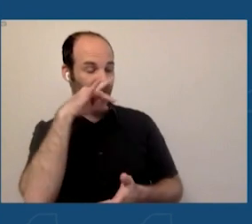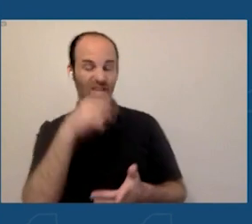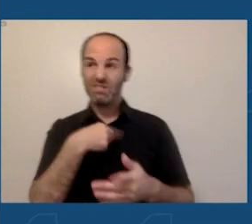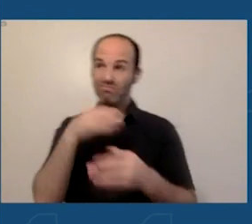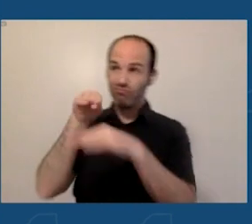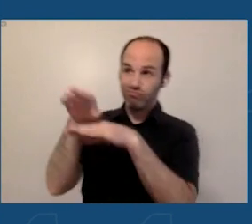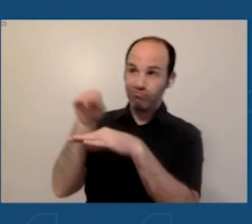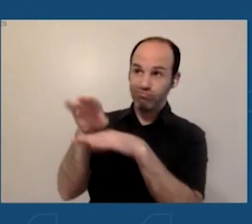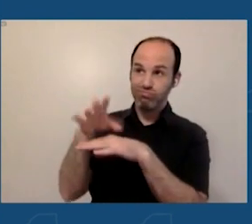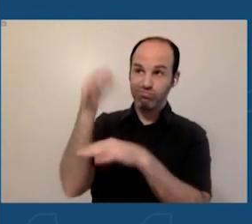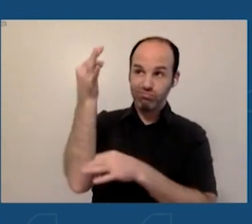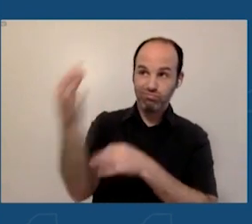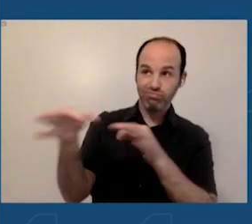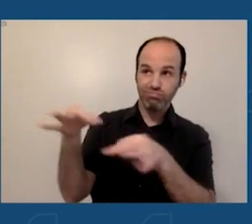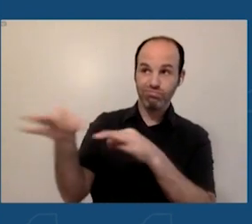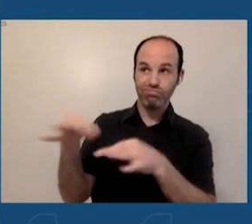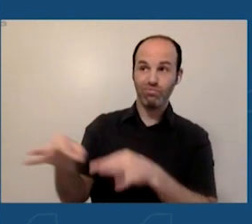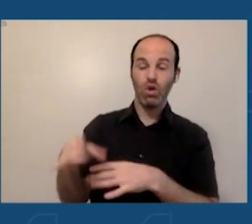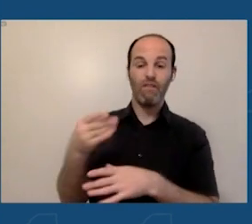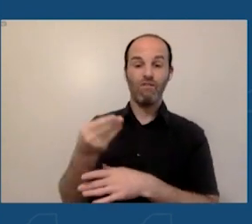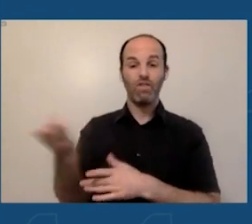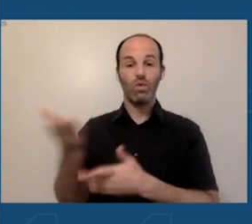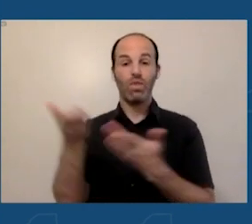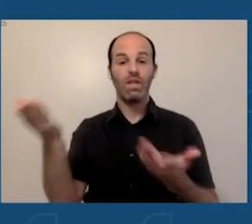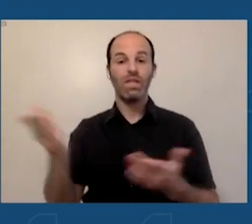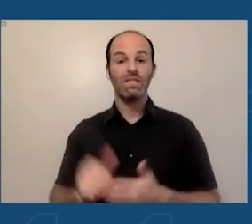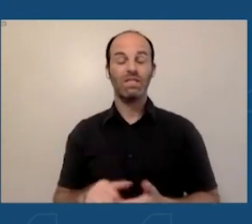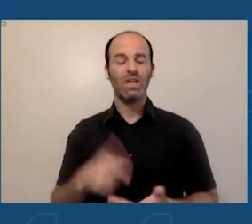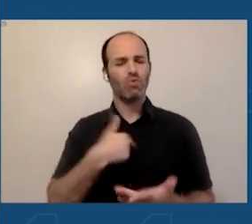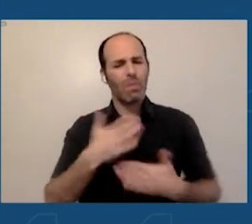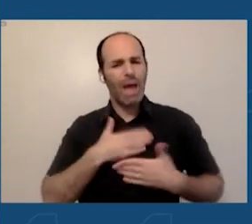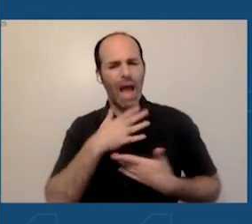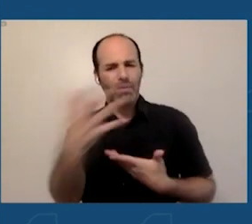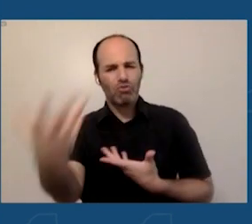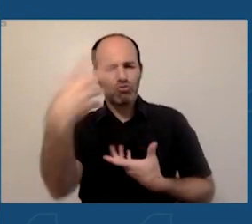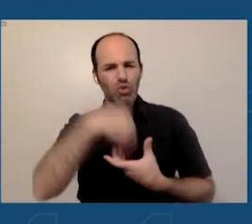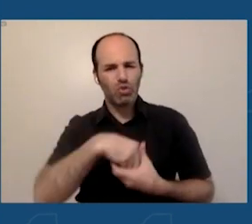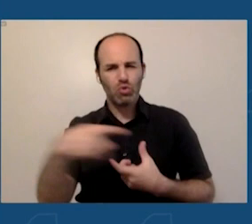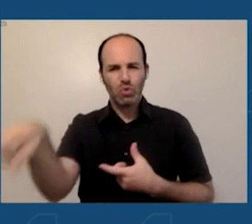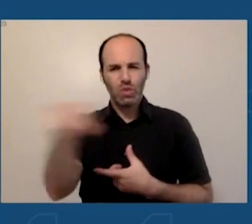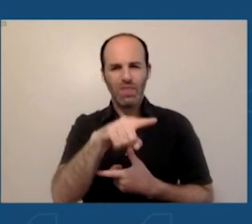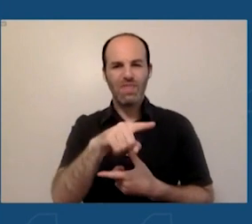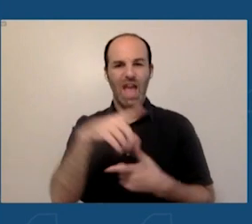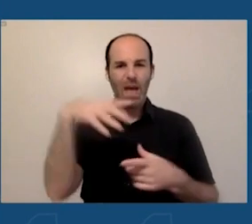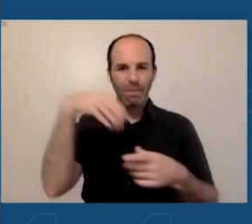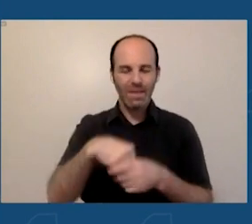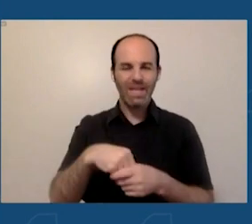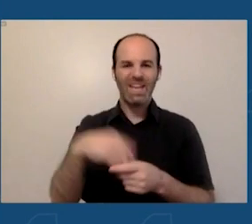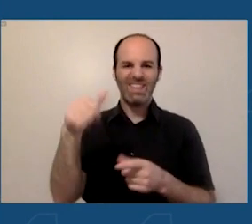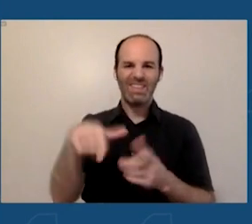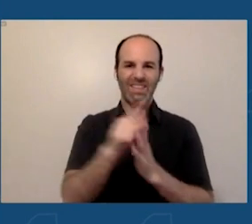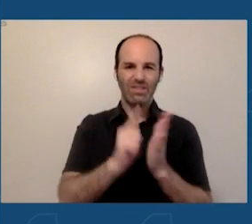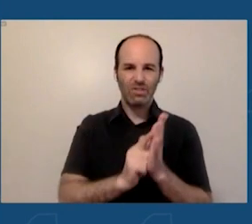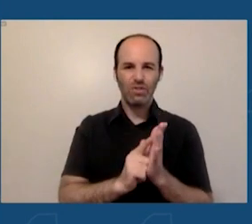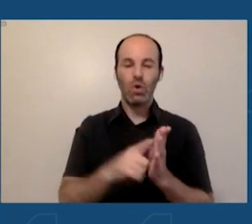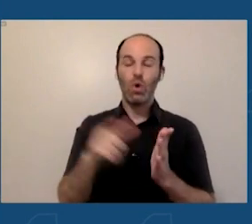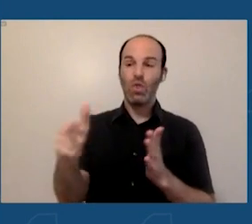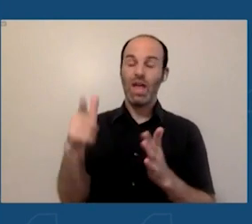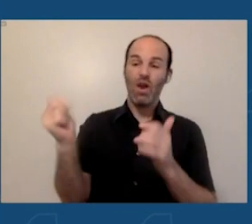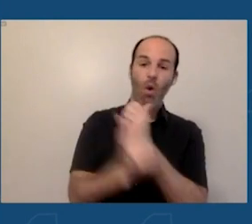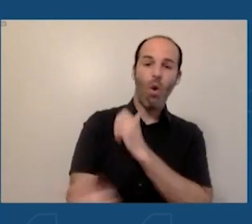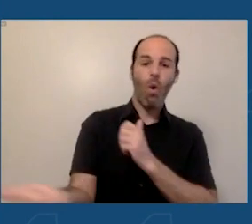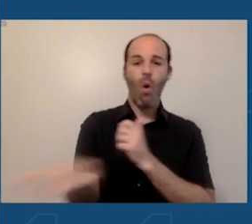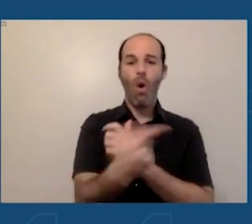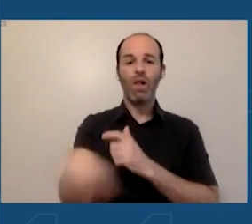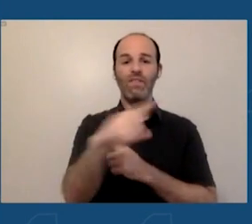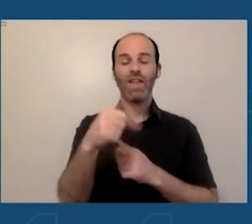I'm glad that you have included them in, and that everybody will get a shot at this new funding put forward